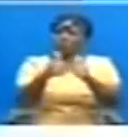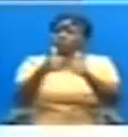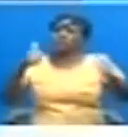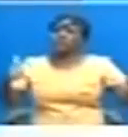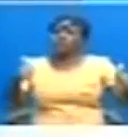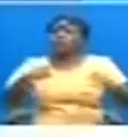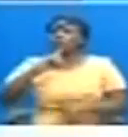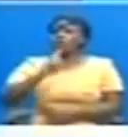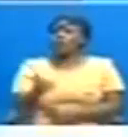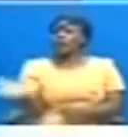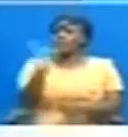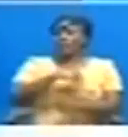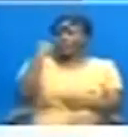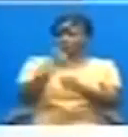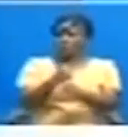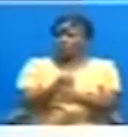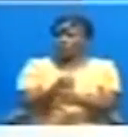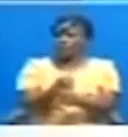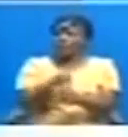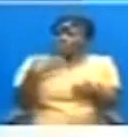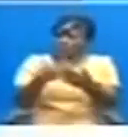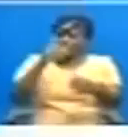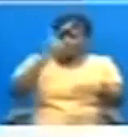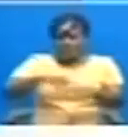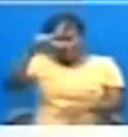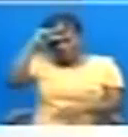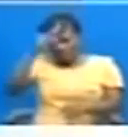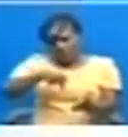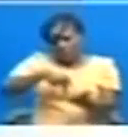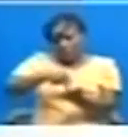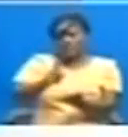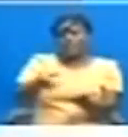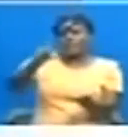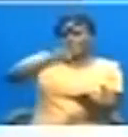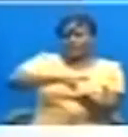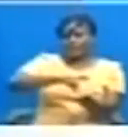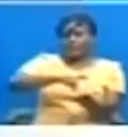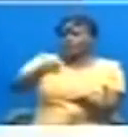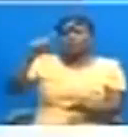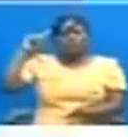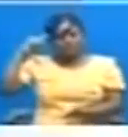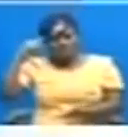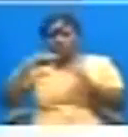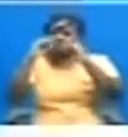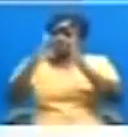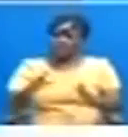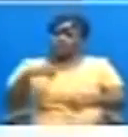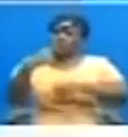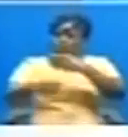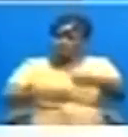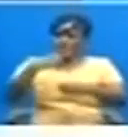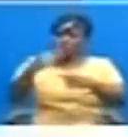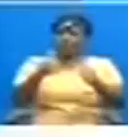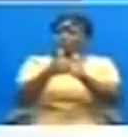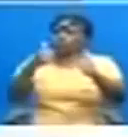court to return to work? They say they will not return until the government honors a pay rise that was ordered by the court. So do you think the teachers should continue to